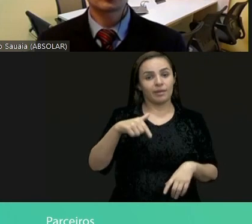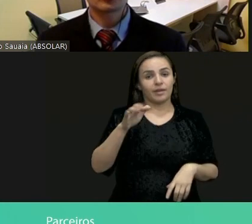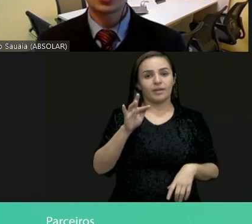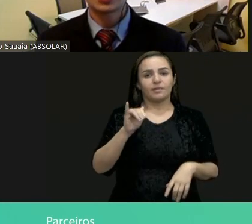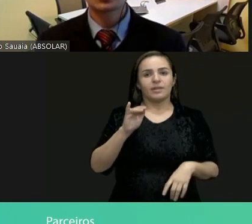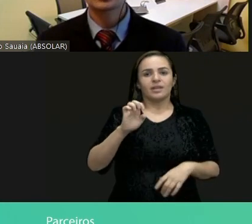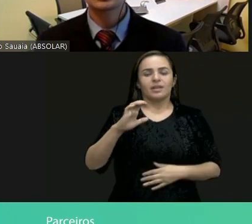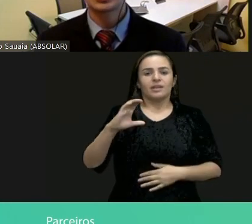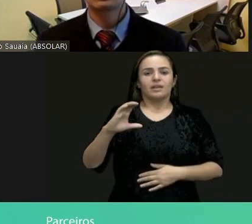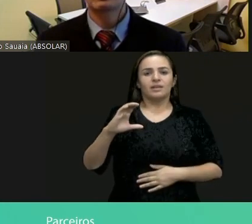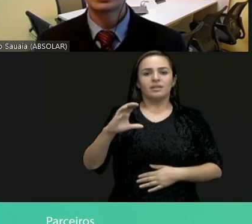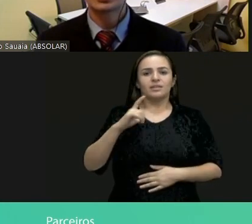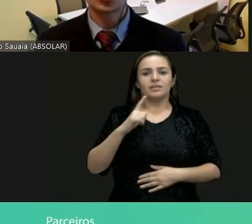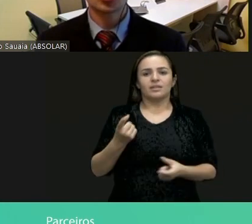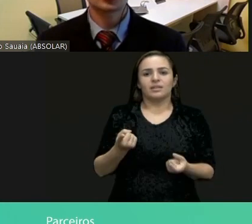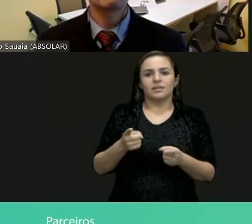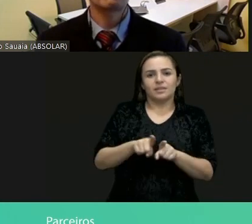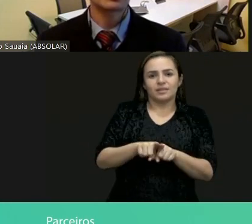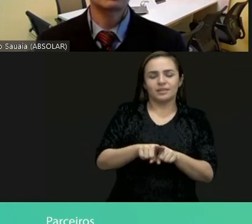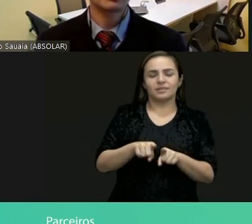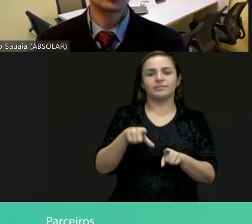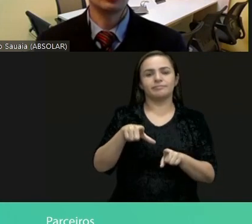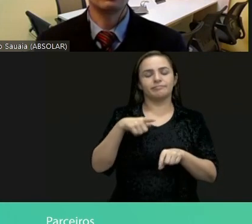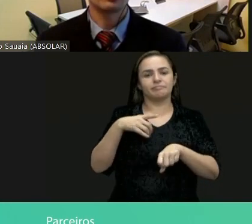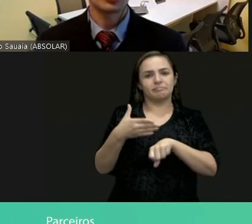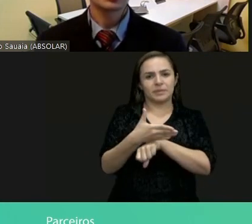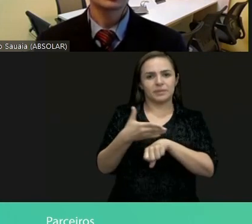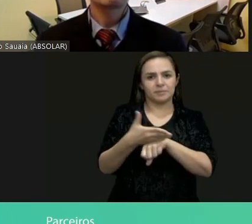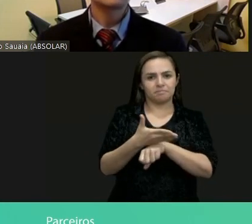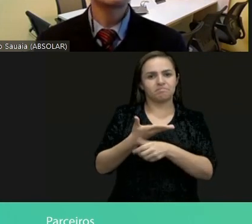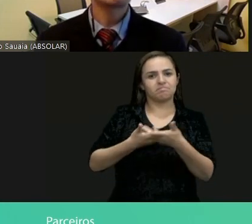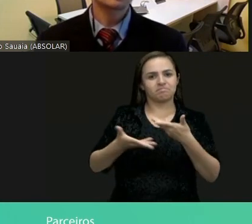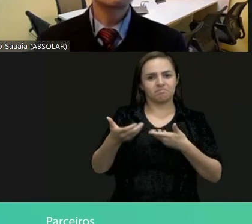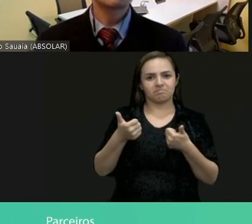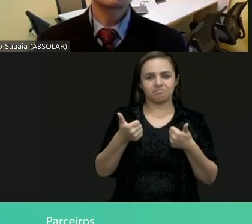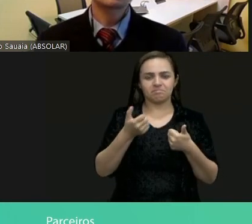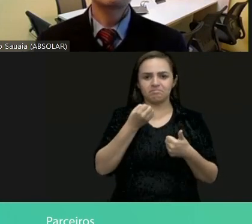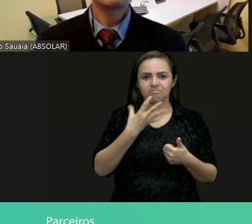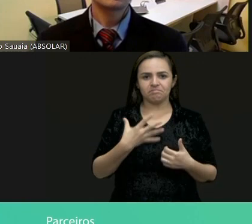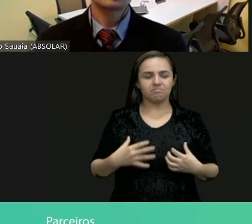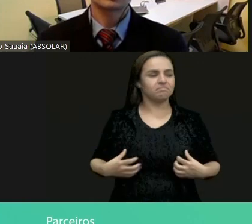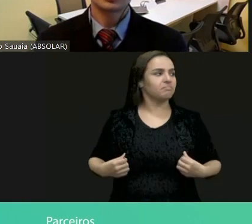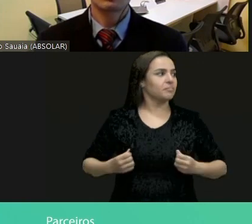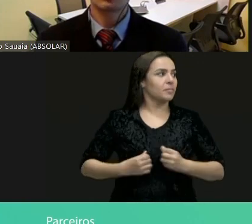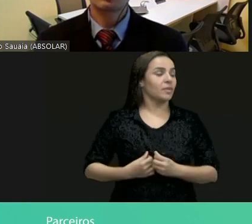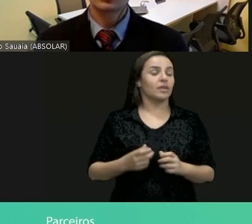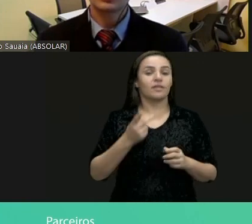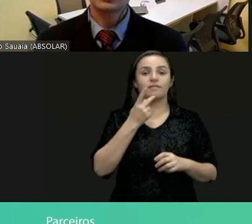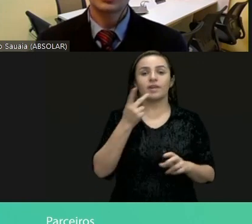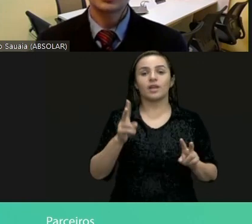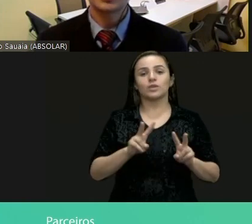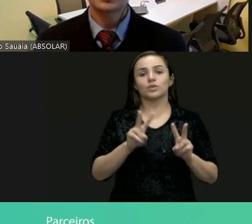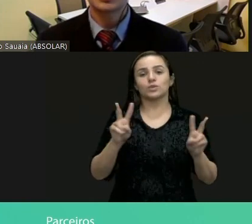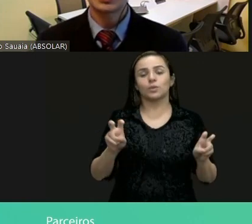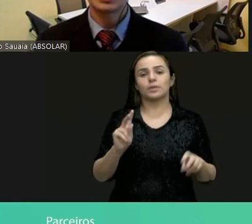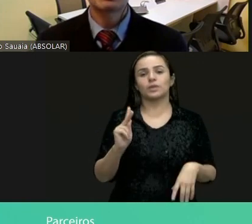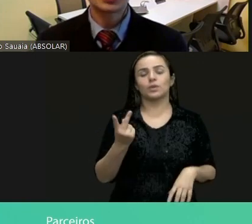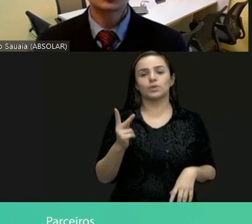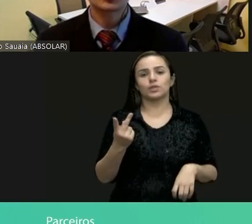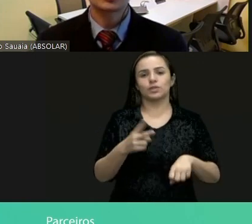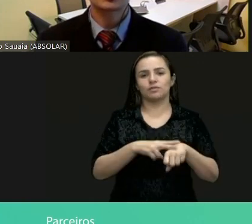and Fiec as one of our members. Now talking a little bit about green